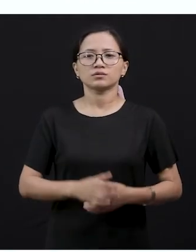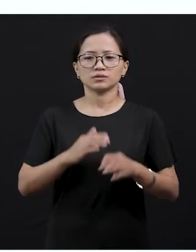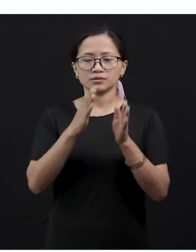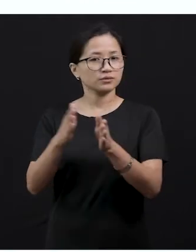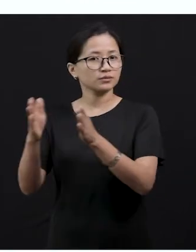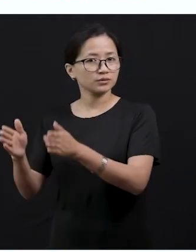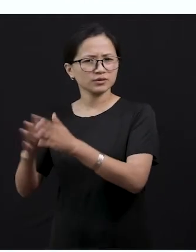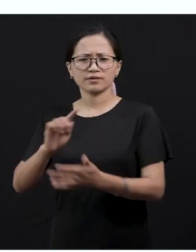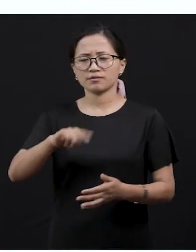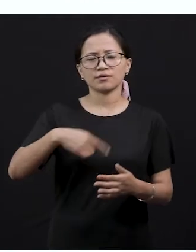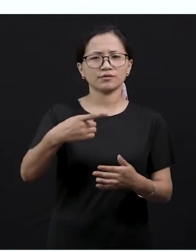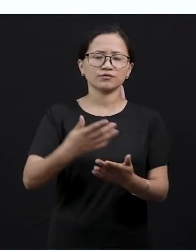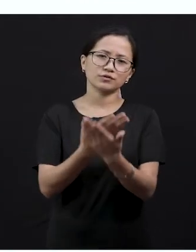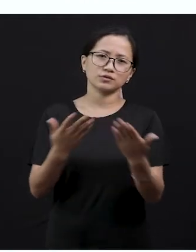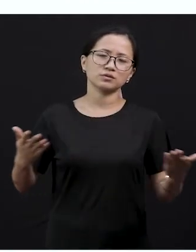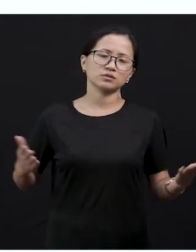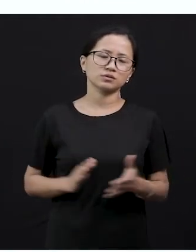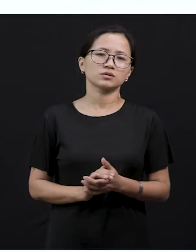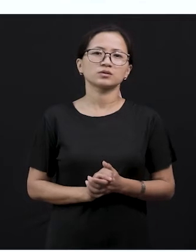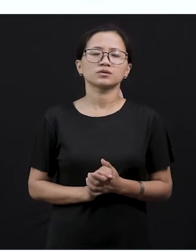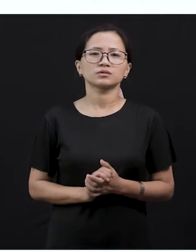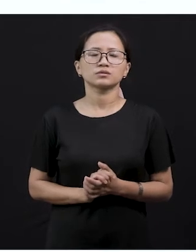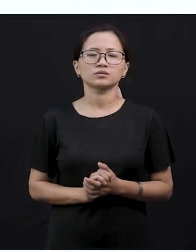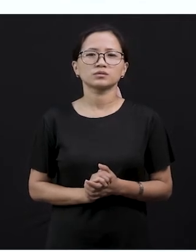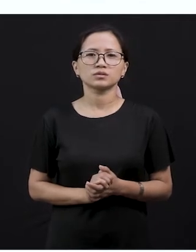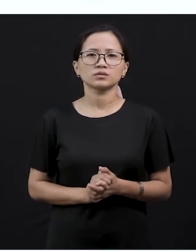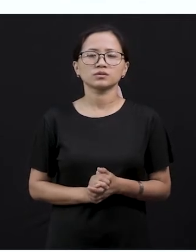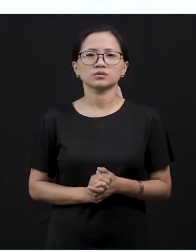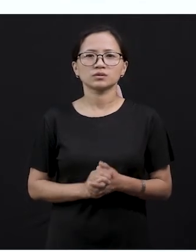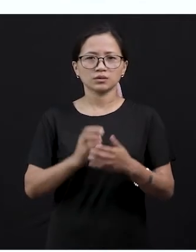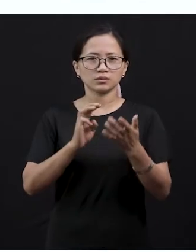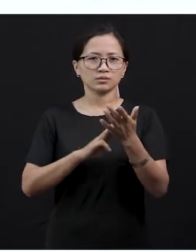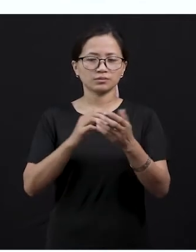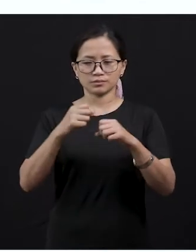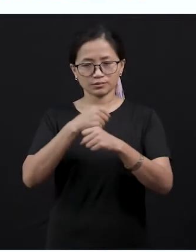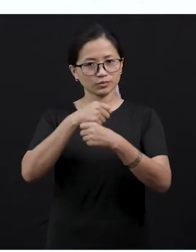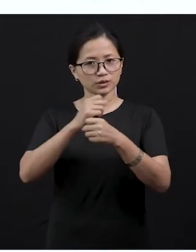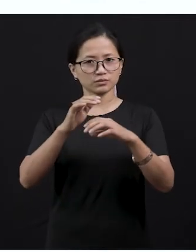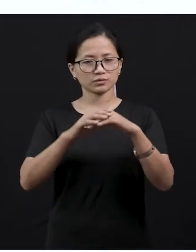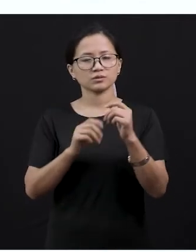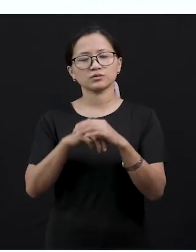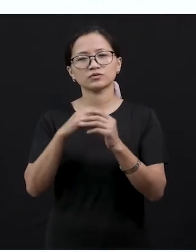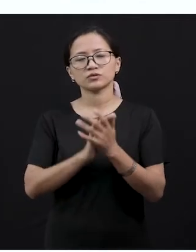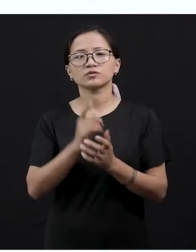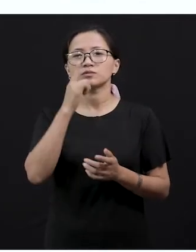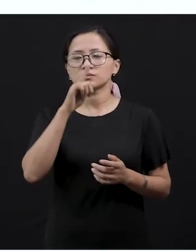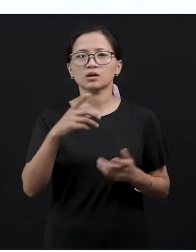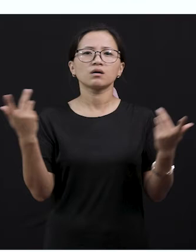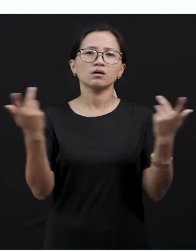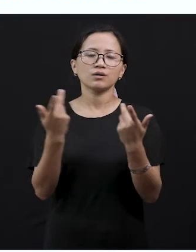arranged everything. So how did they do that? How did they make things comfortable for mother?